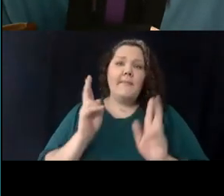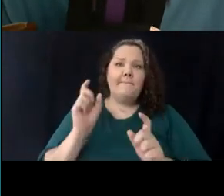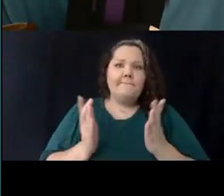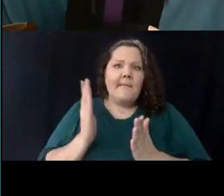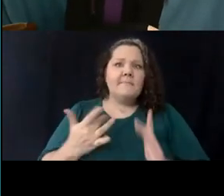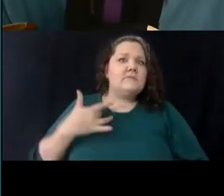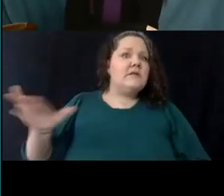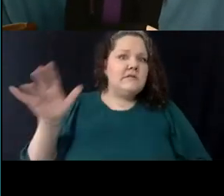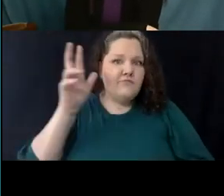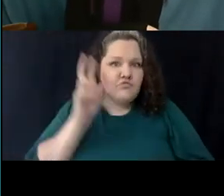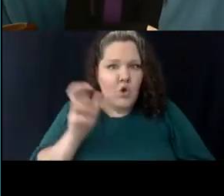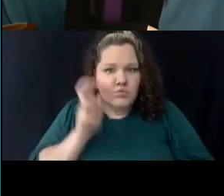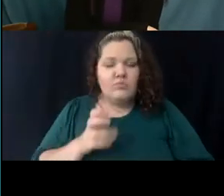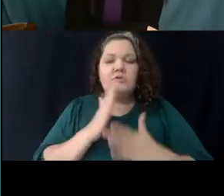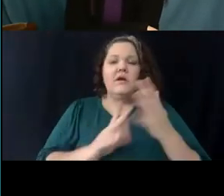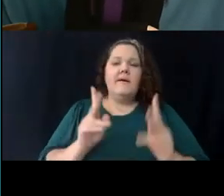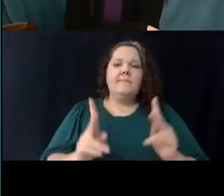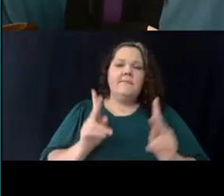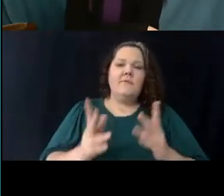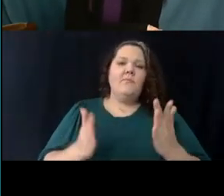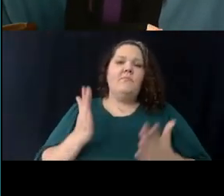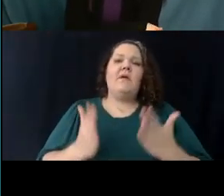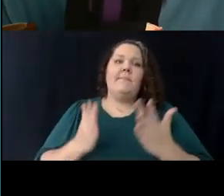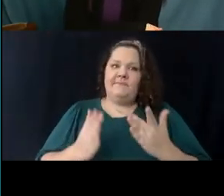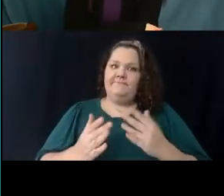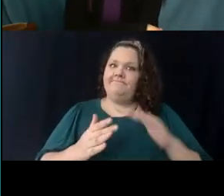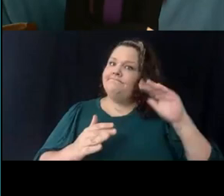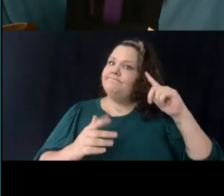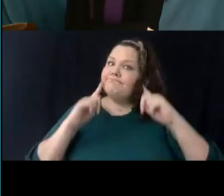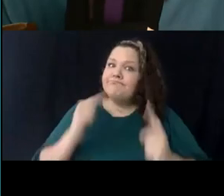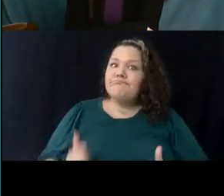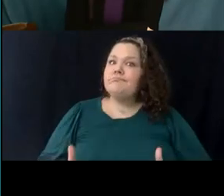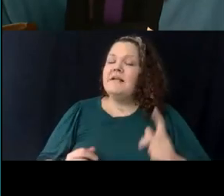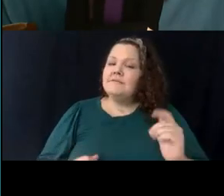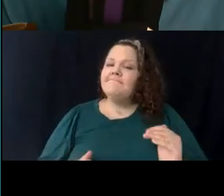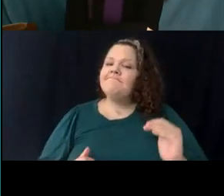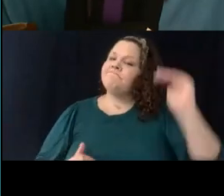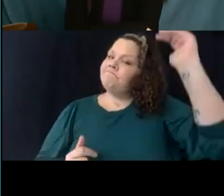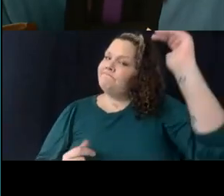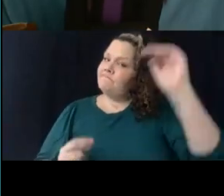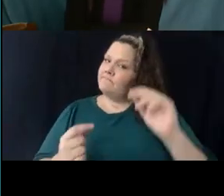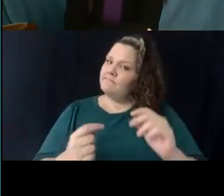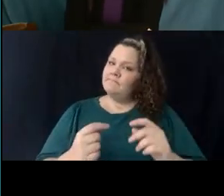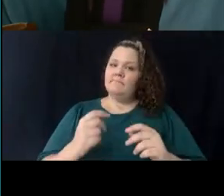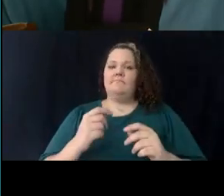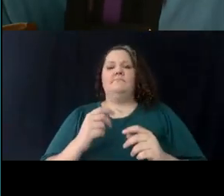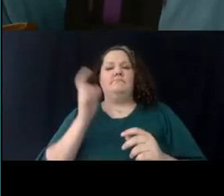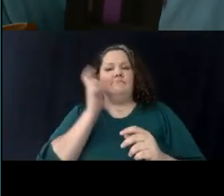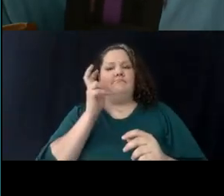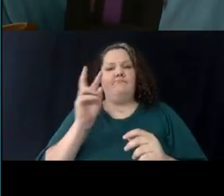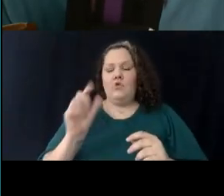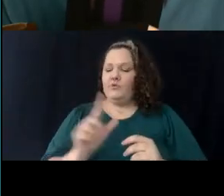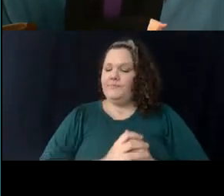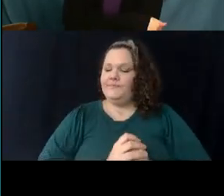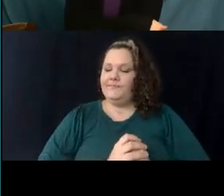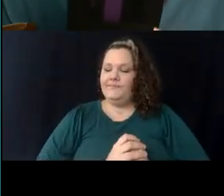off or also volume controls for individuals. You may have individuals who are very sensitive to loud noise and other folks who are losing their